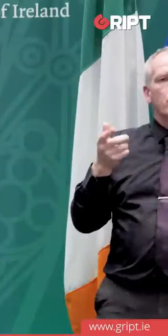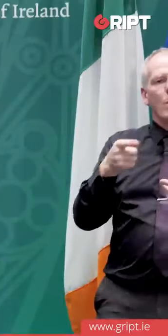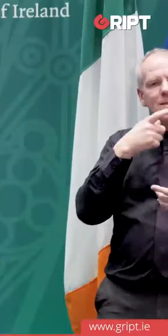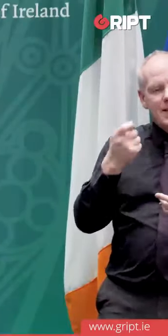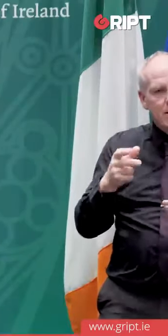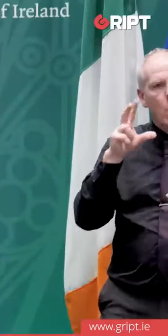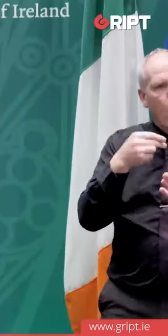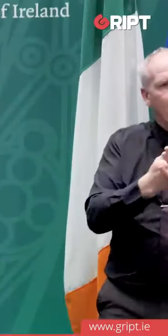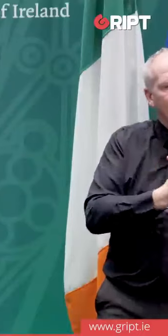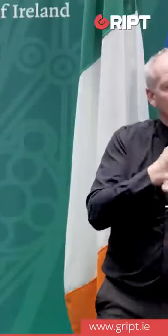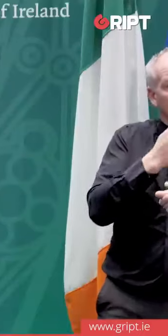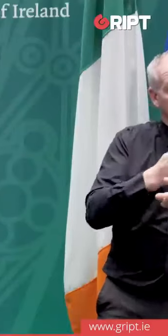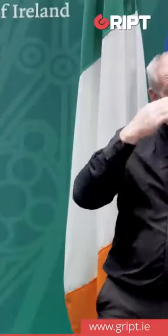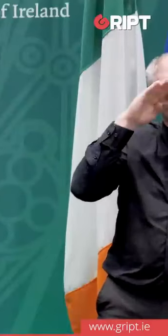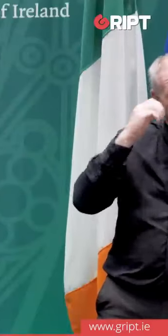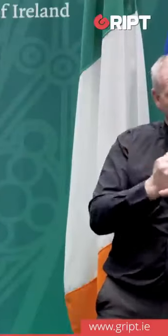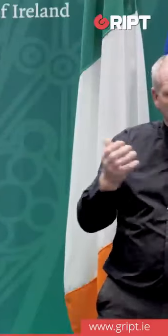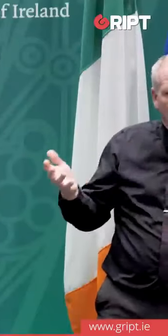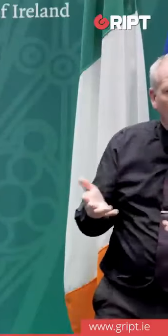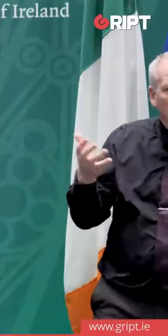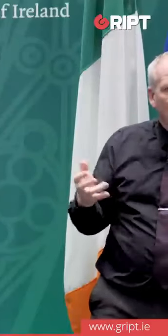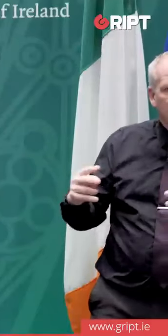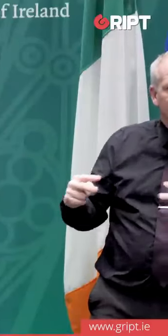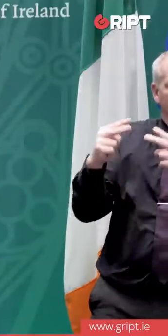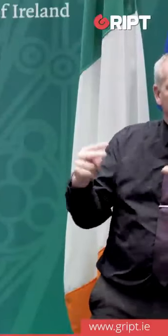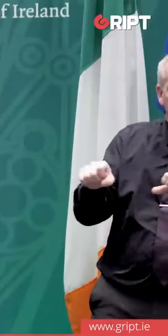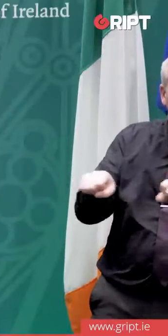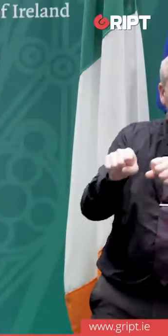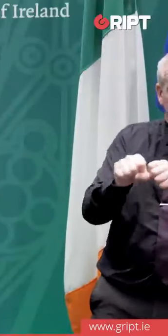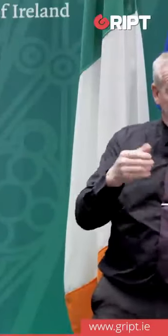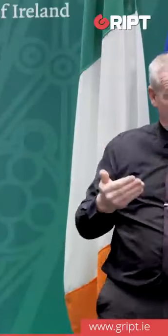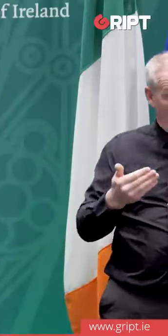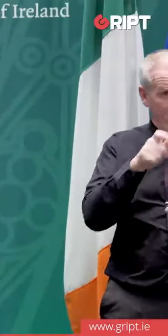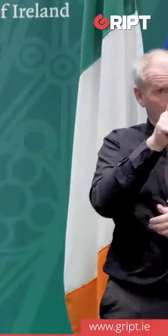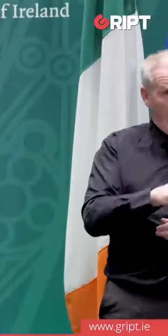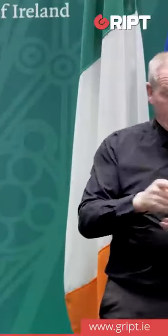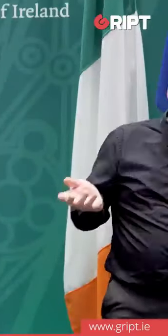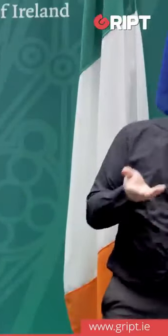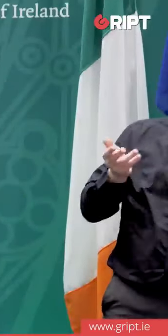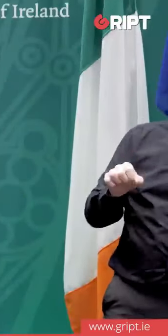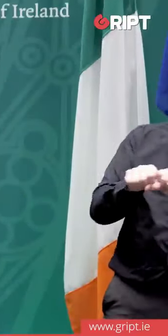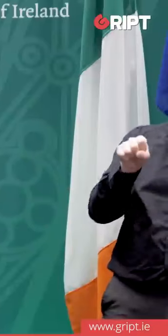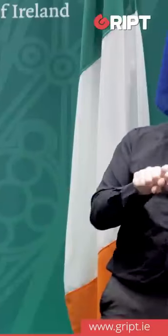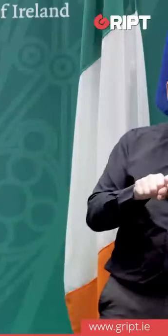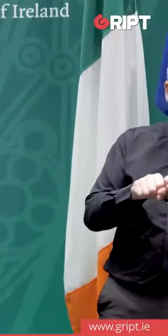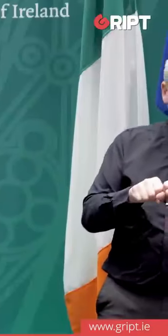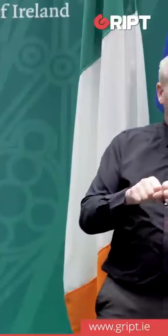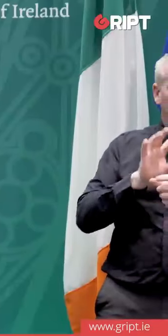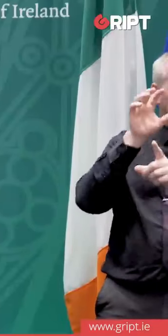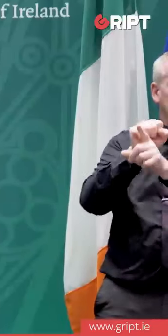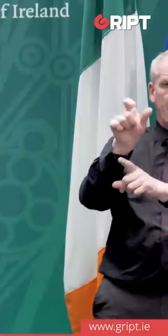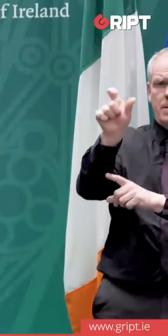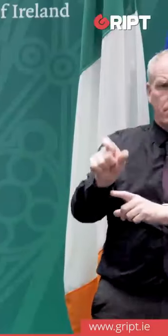this bill. In her answer McEntee also plays into one of the most pervasive and I think worst elements of the Irish psyche, and that is our